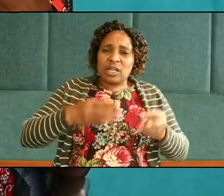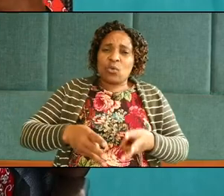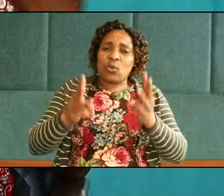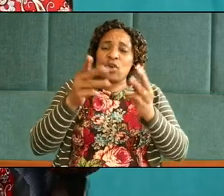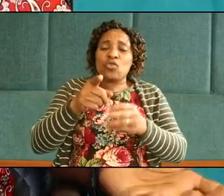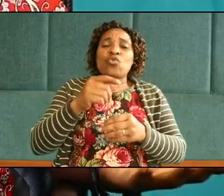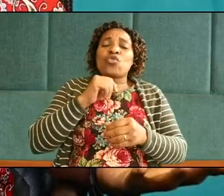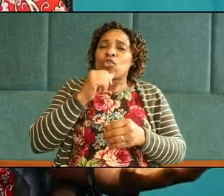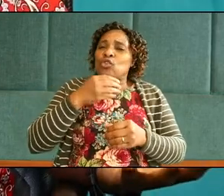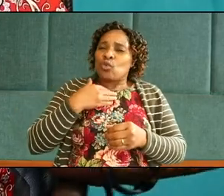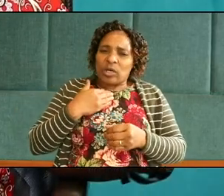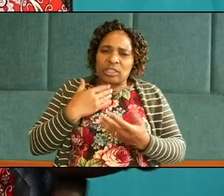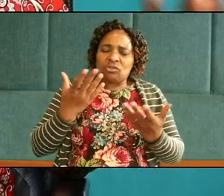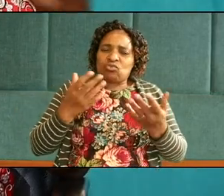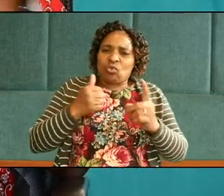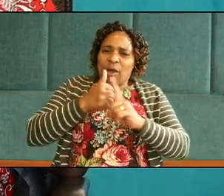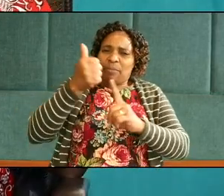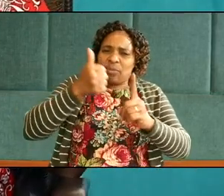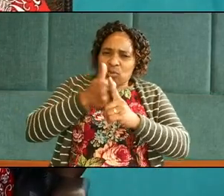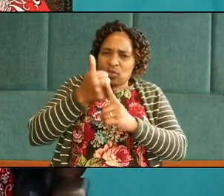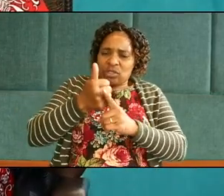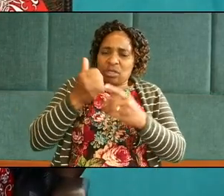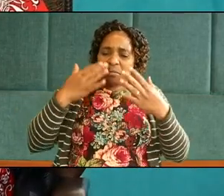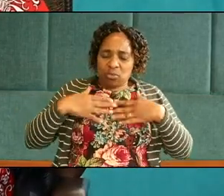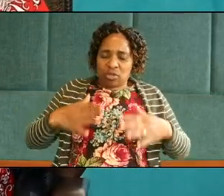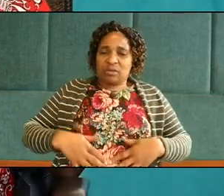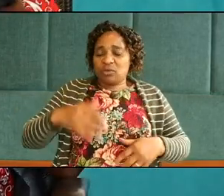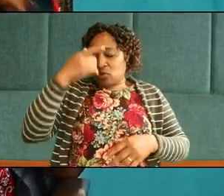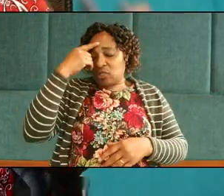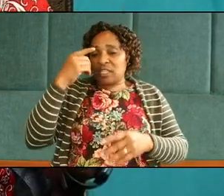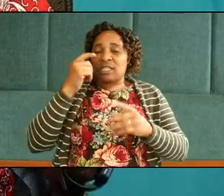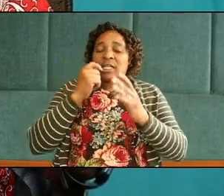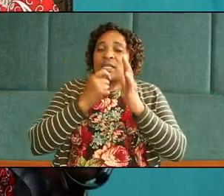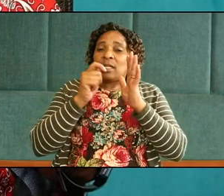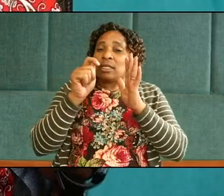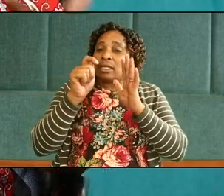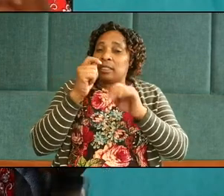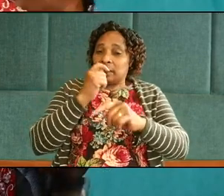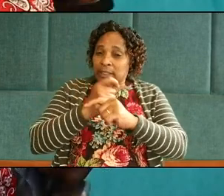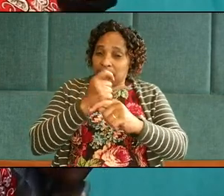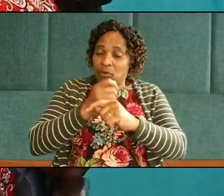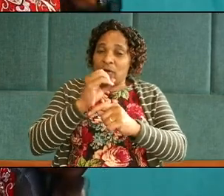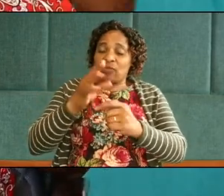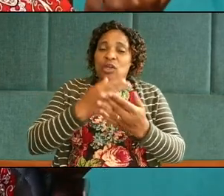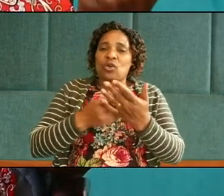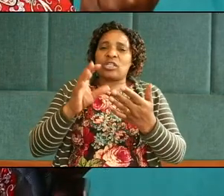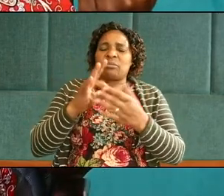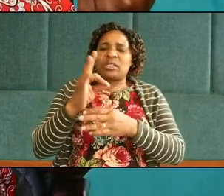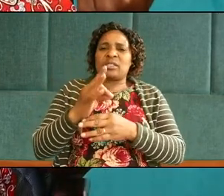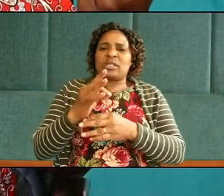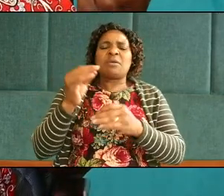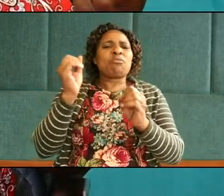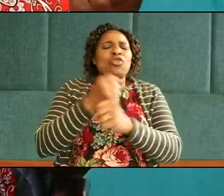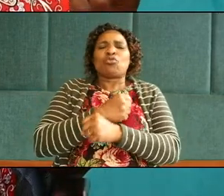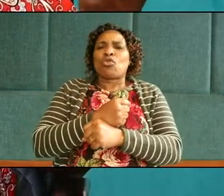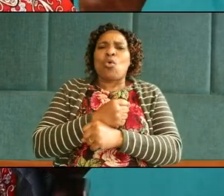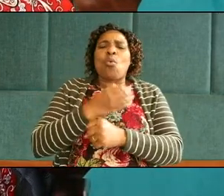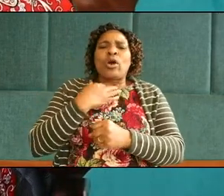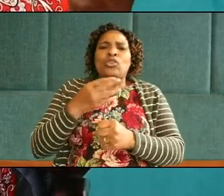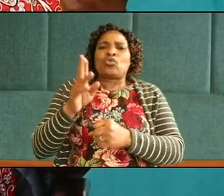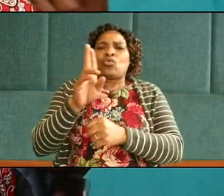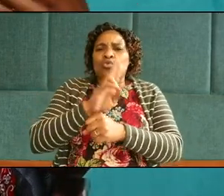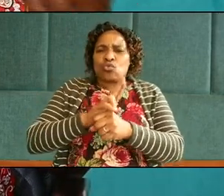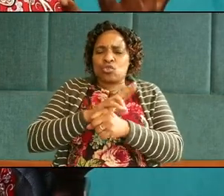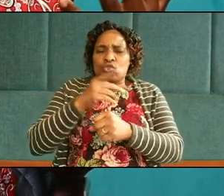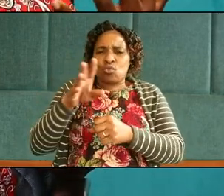you don't want to abuse your body because it is the temple of the Holy Spirit. Similarly, you don't want to use your money,